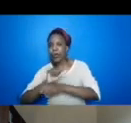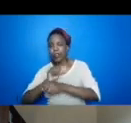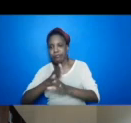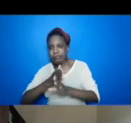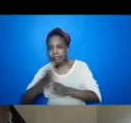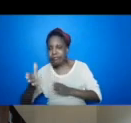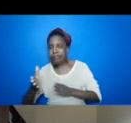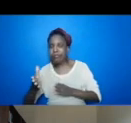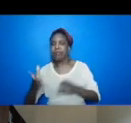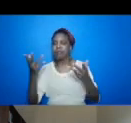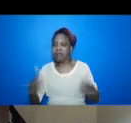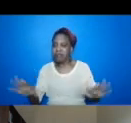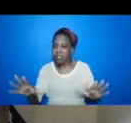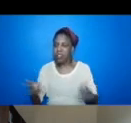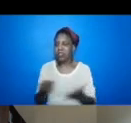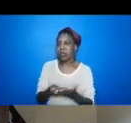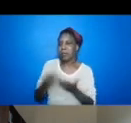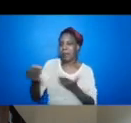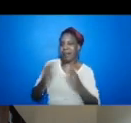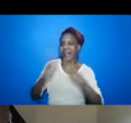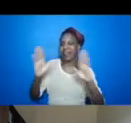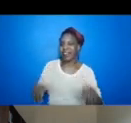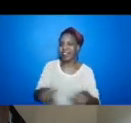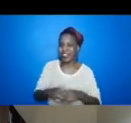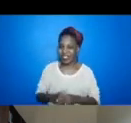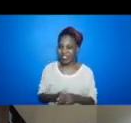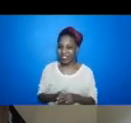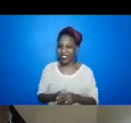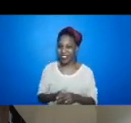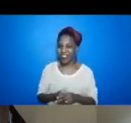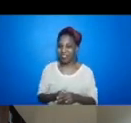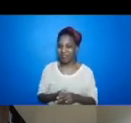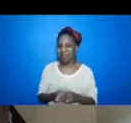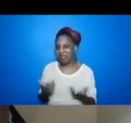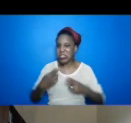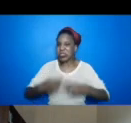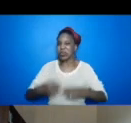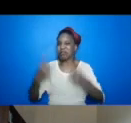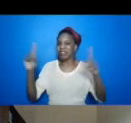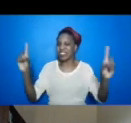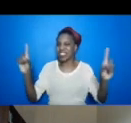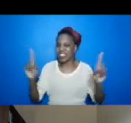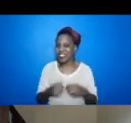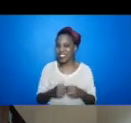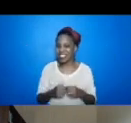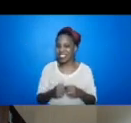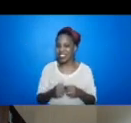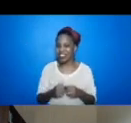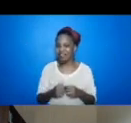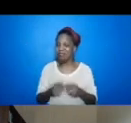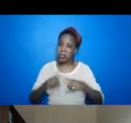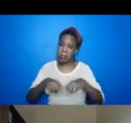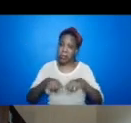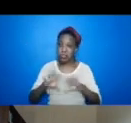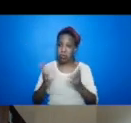their own house. So having your own house is successful in certain narratives,